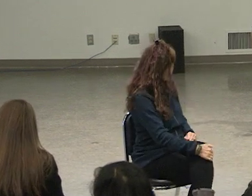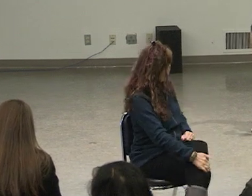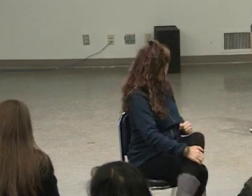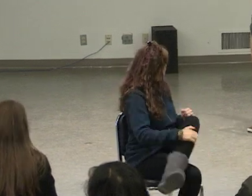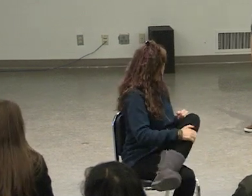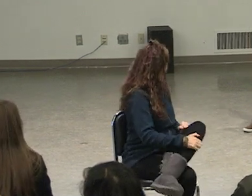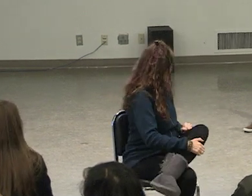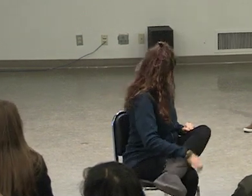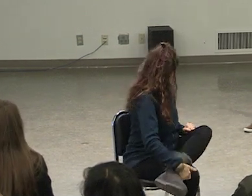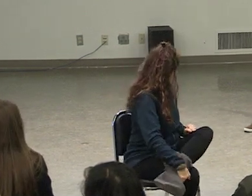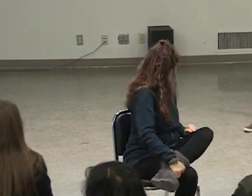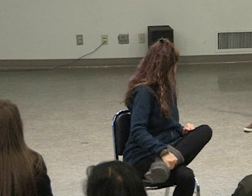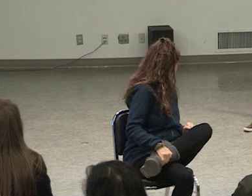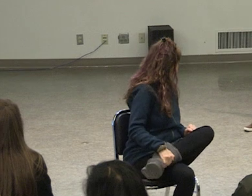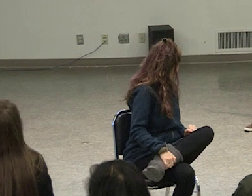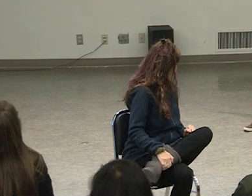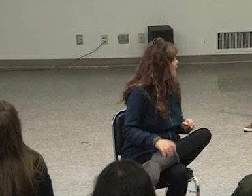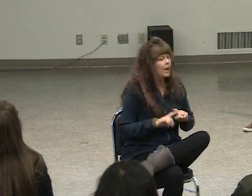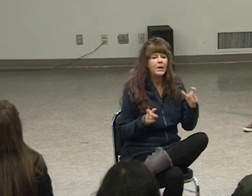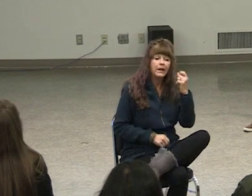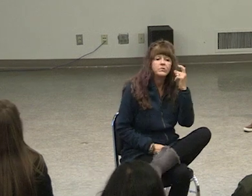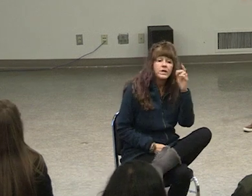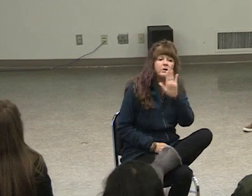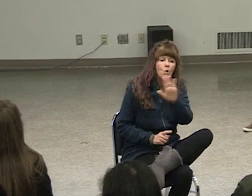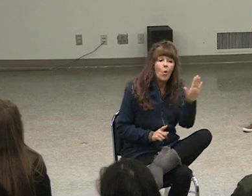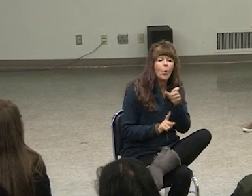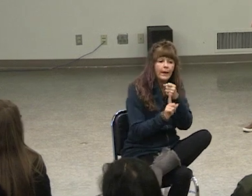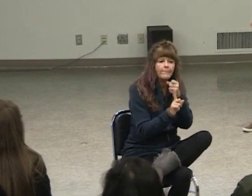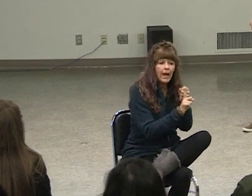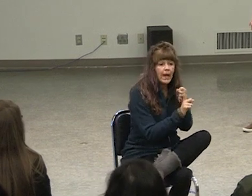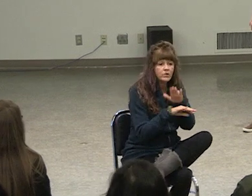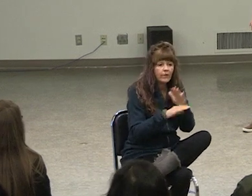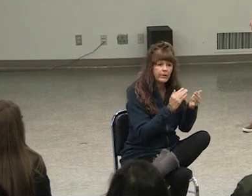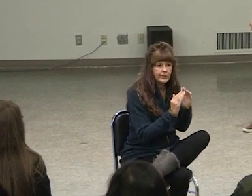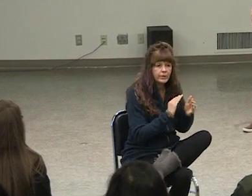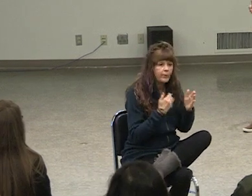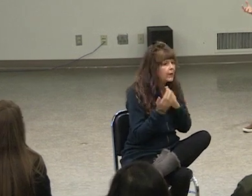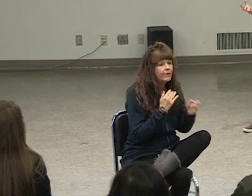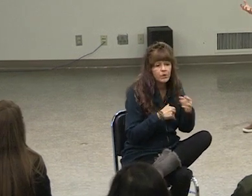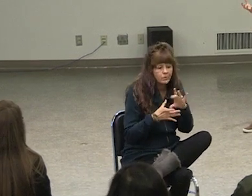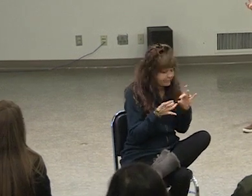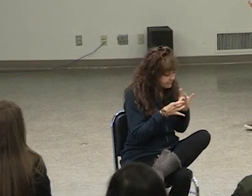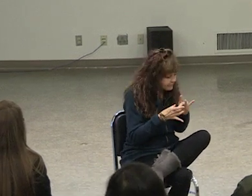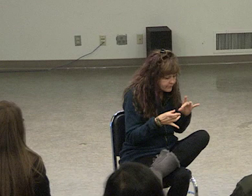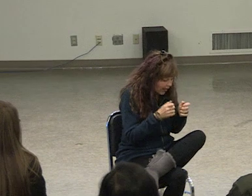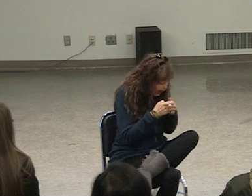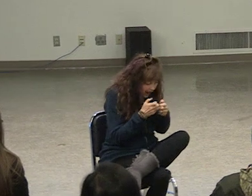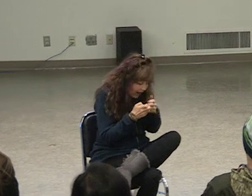stepping out, knowing what that impact is on your community, thinking about that community and self-care piece. Are there questions